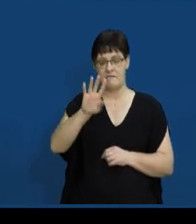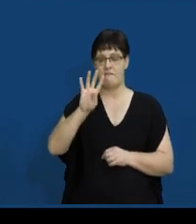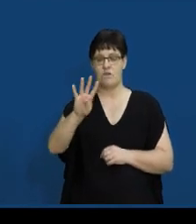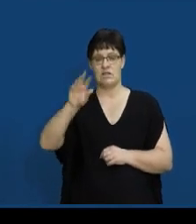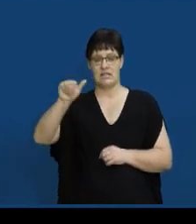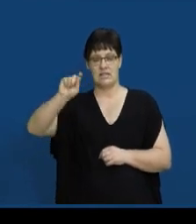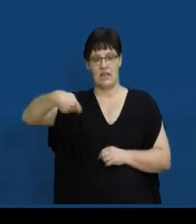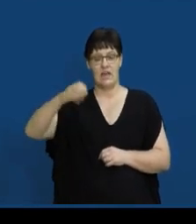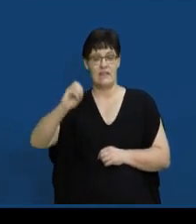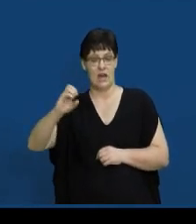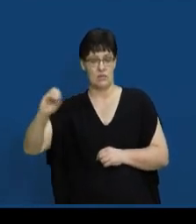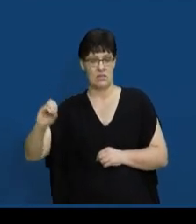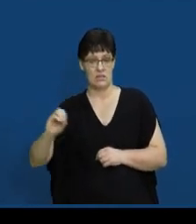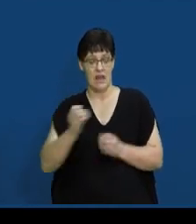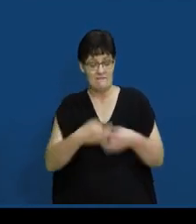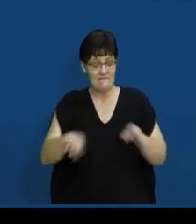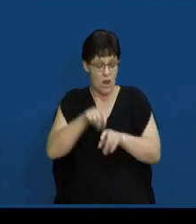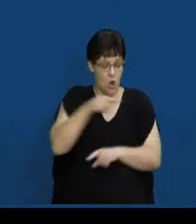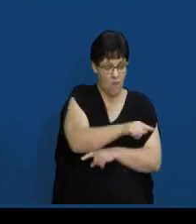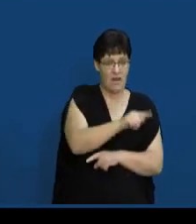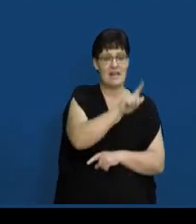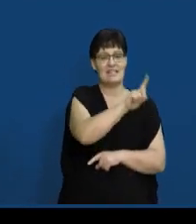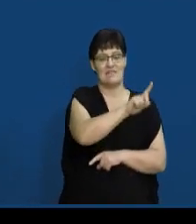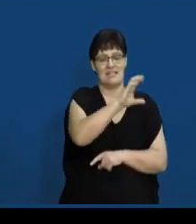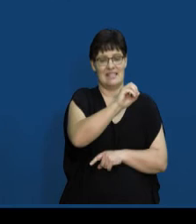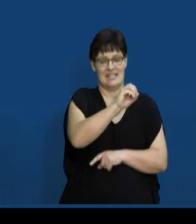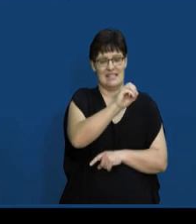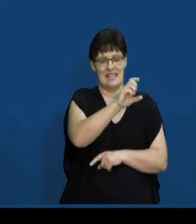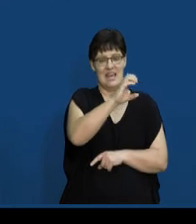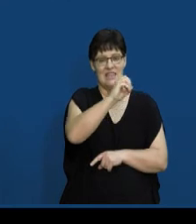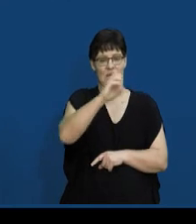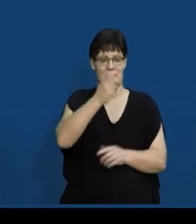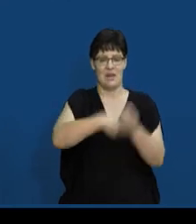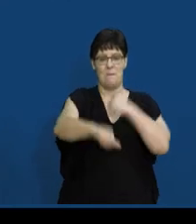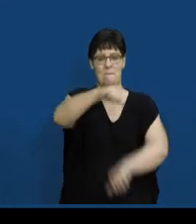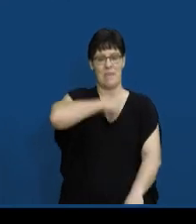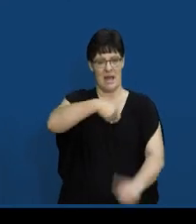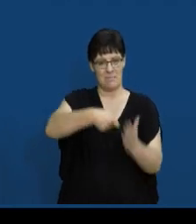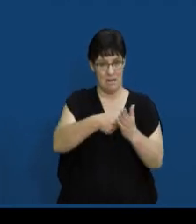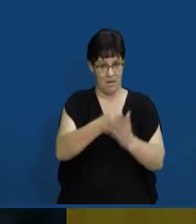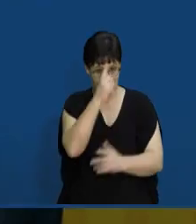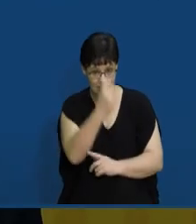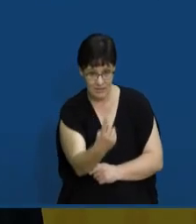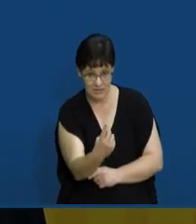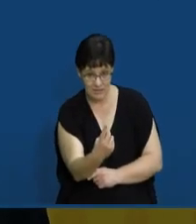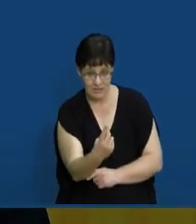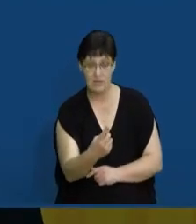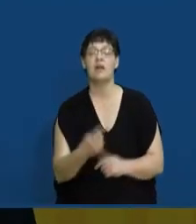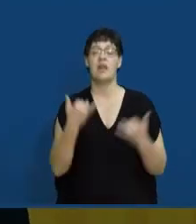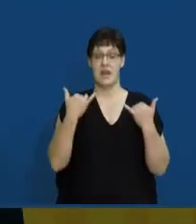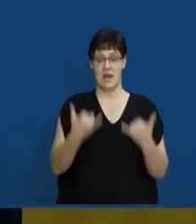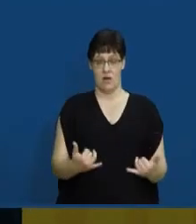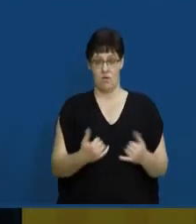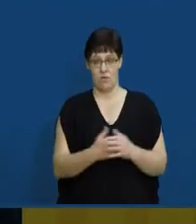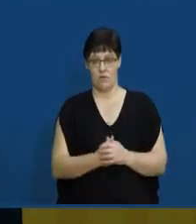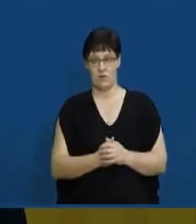546,000 is the value of the shares that we repurchased. Got it? Okay, now that